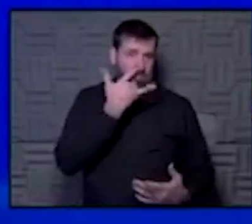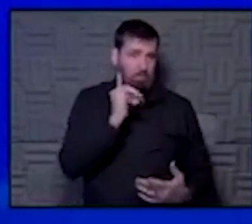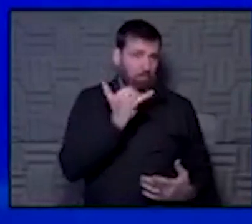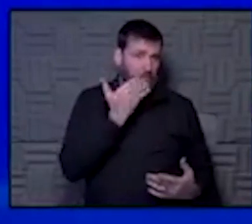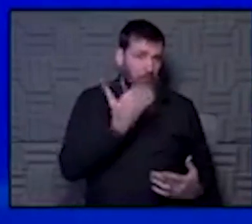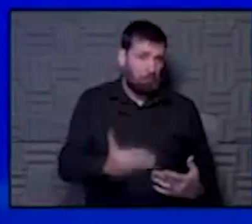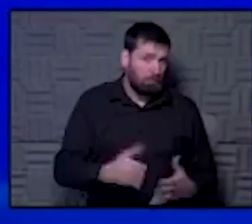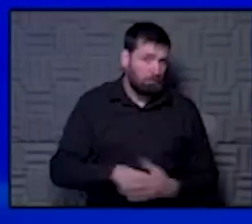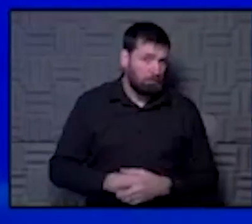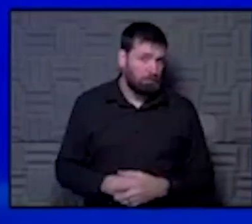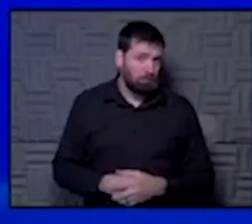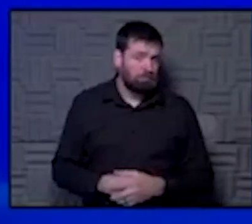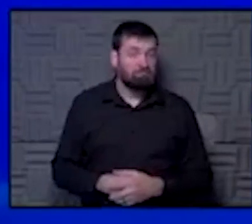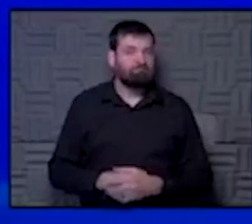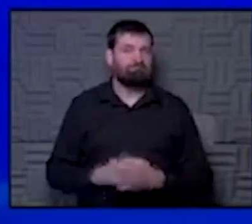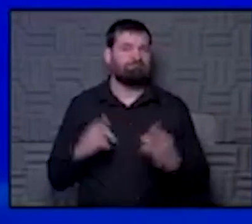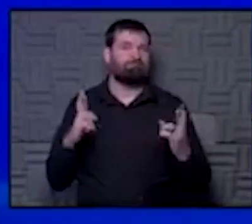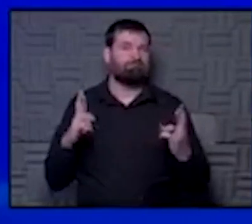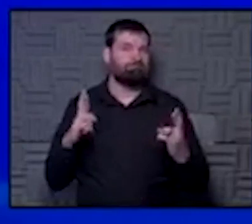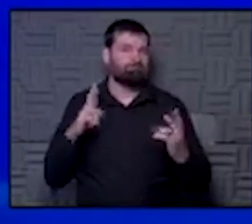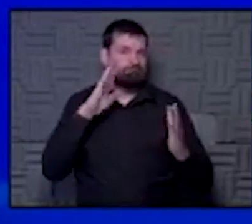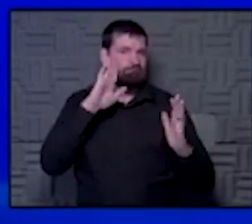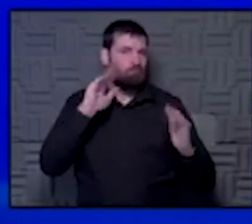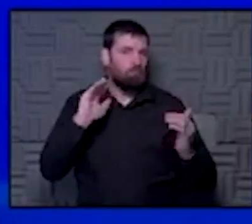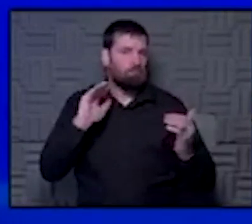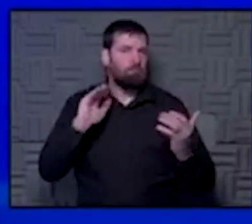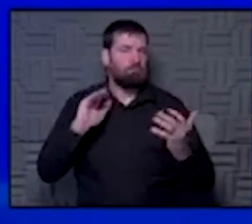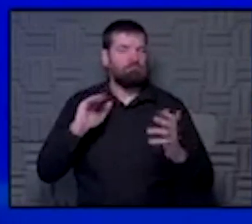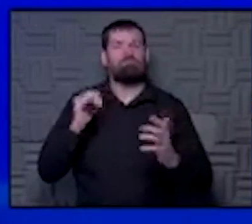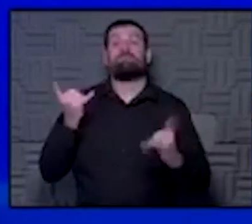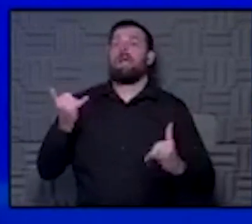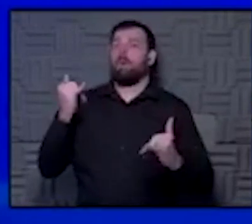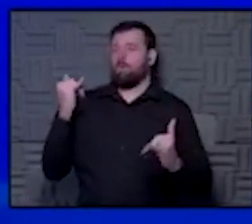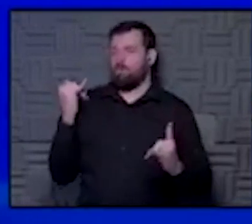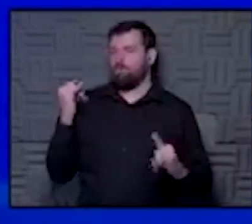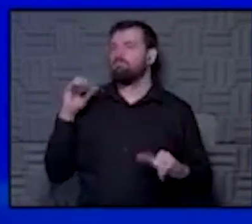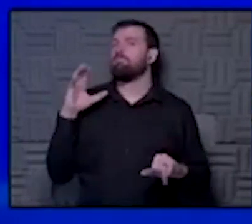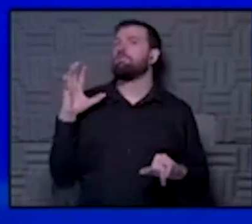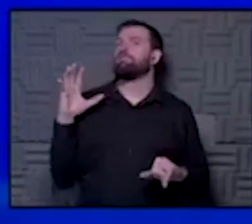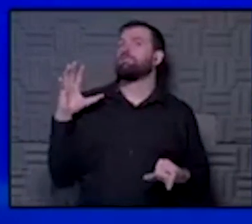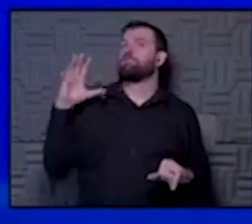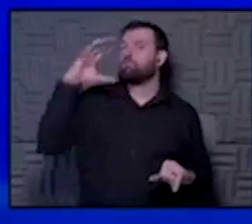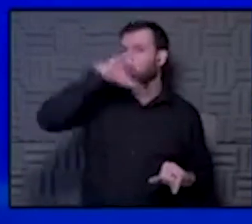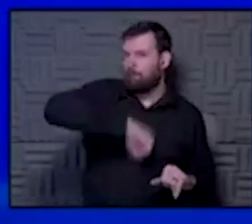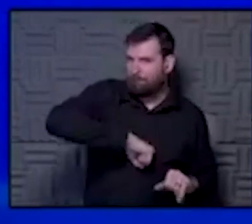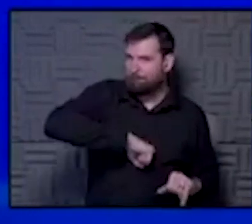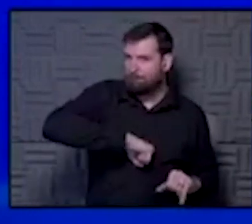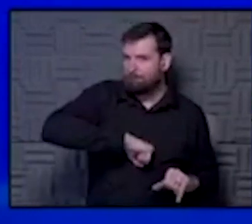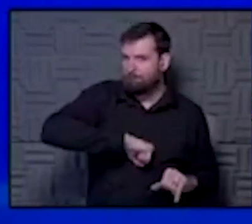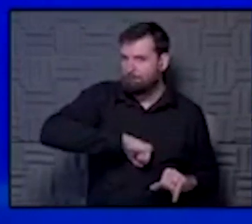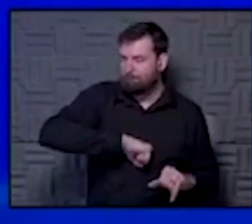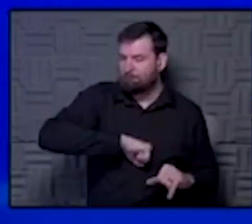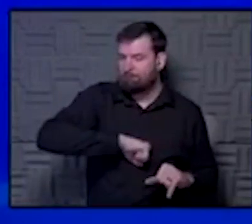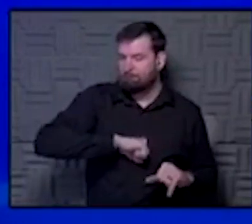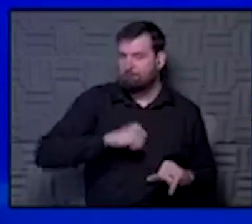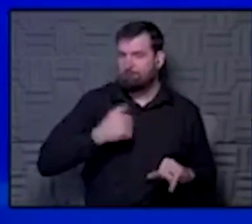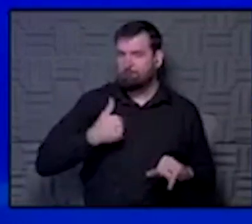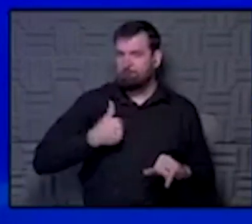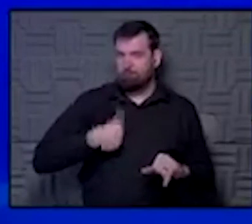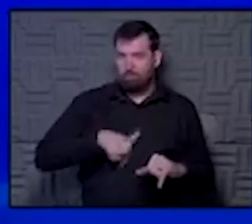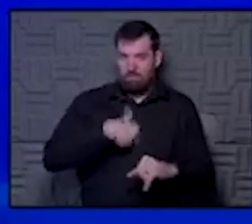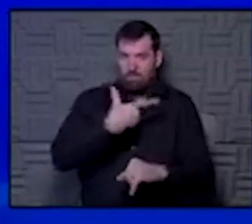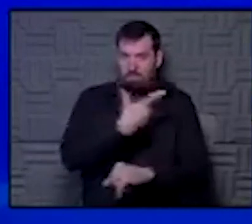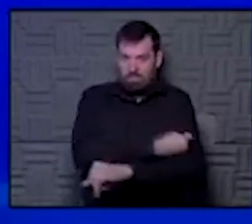which is something we're going to hope for. So let's work with that for just a moment. Let's assume that as we vaccinate